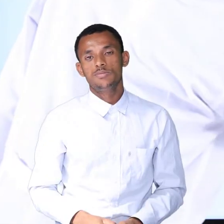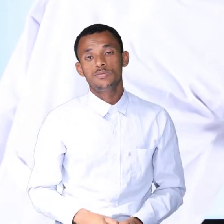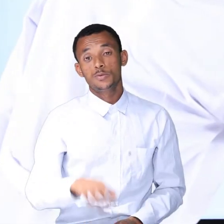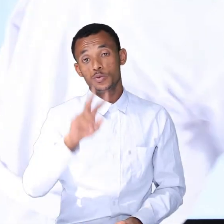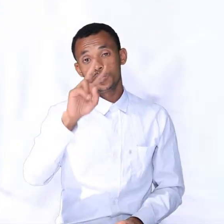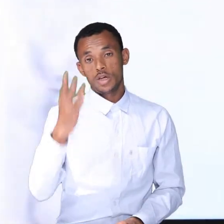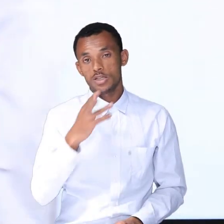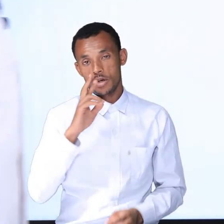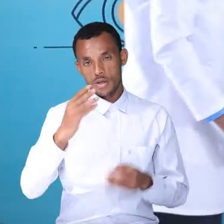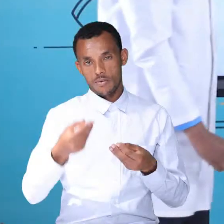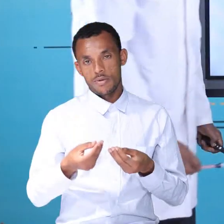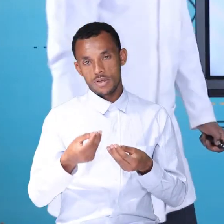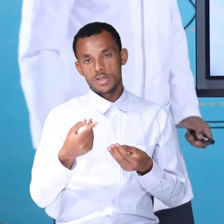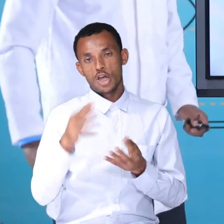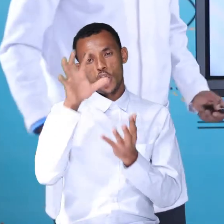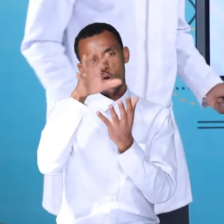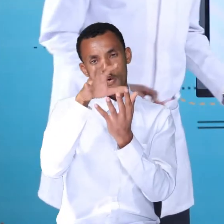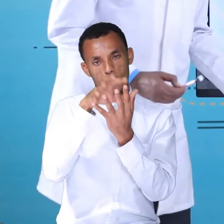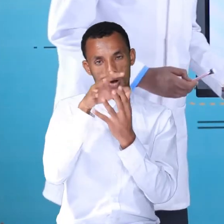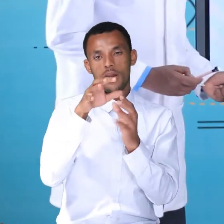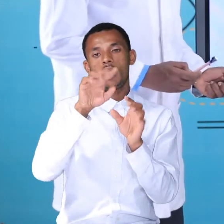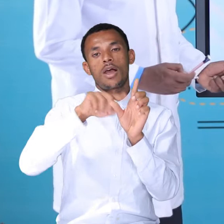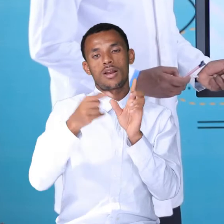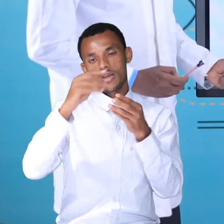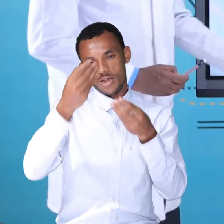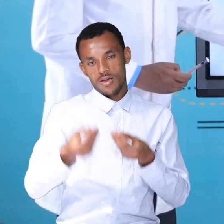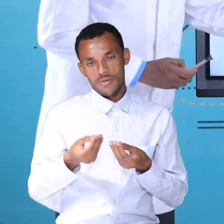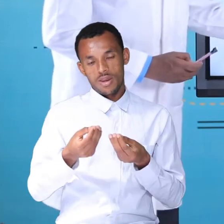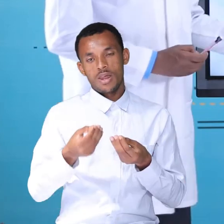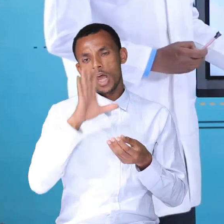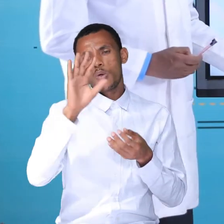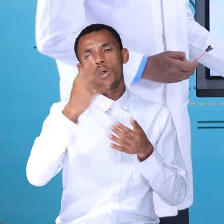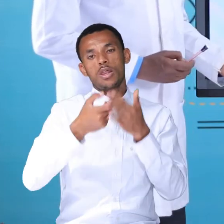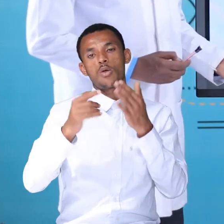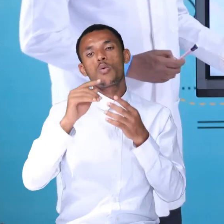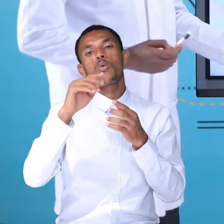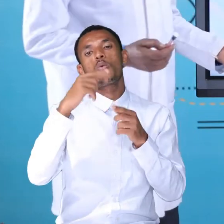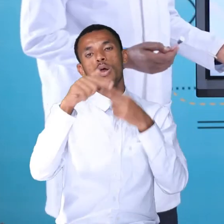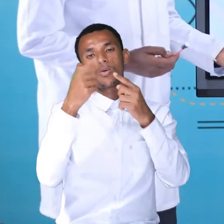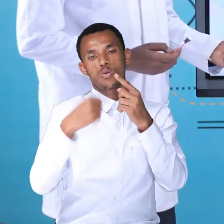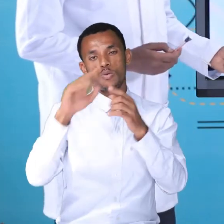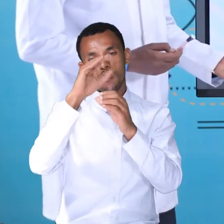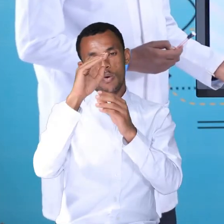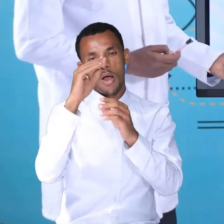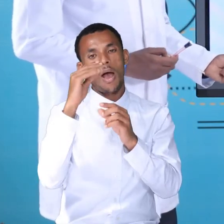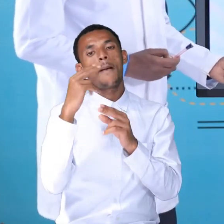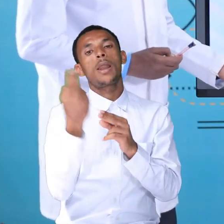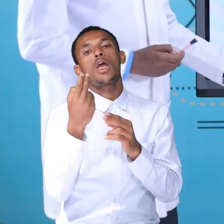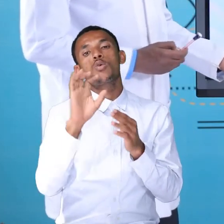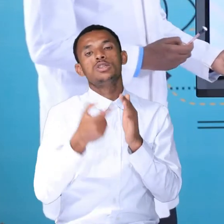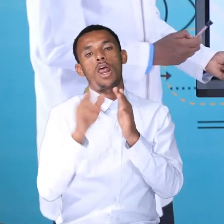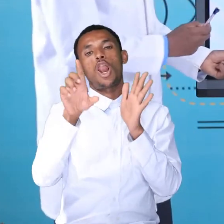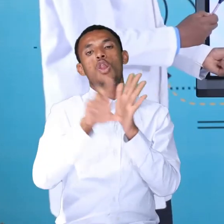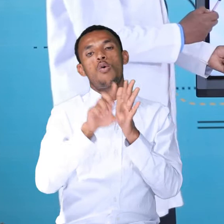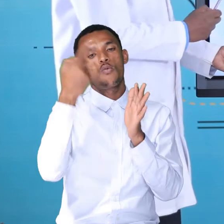the two sides are given, the included angle also it was given. And what are you going to do? We have to apply cosine law for this